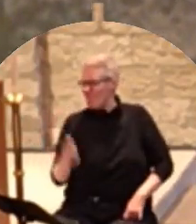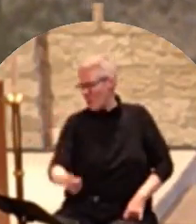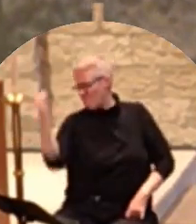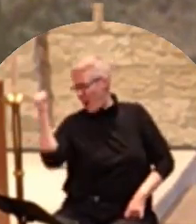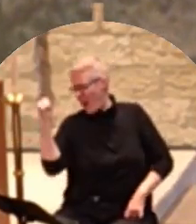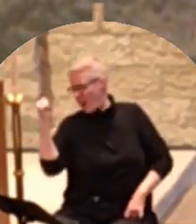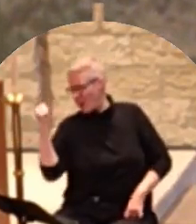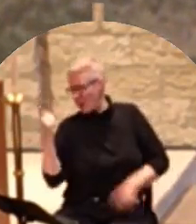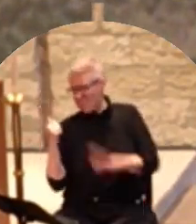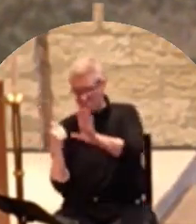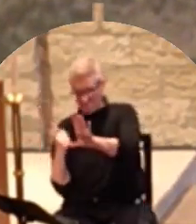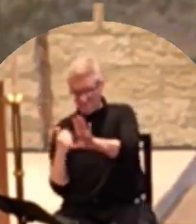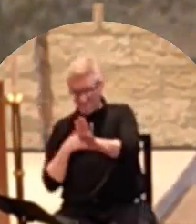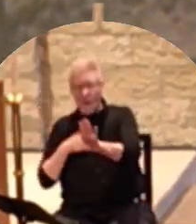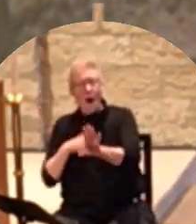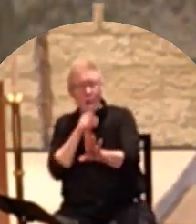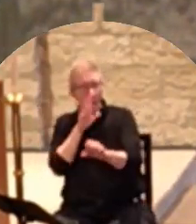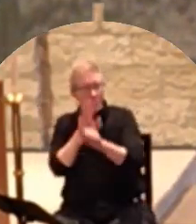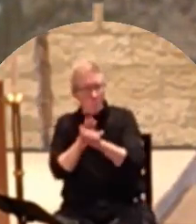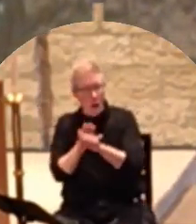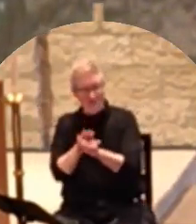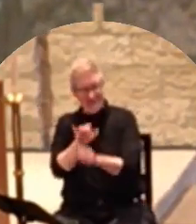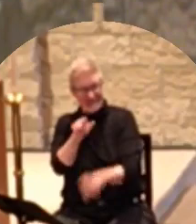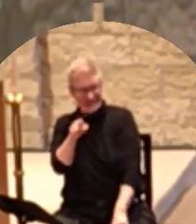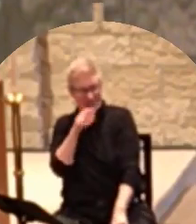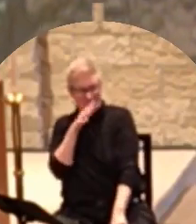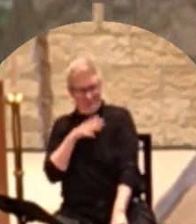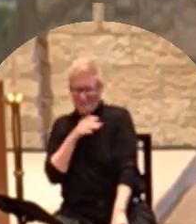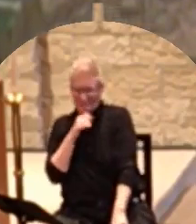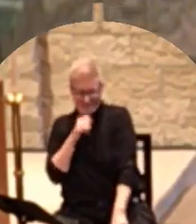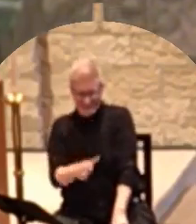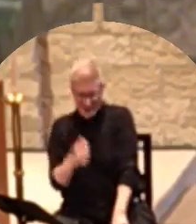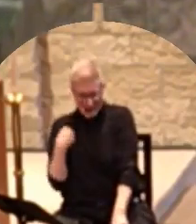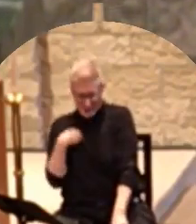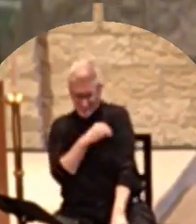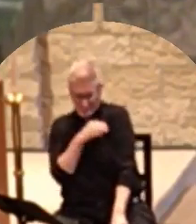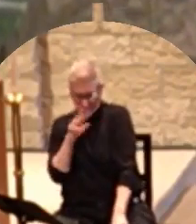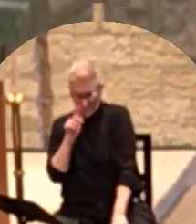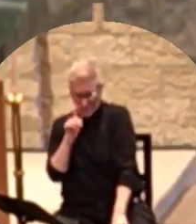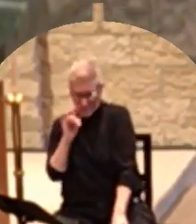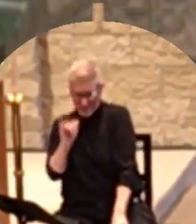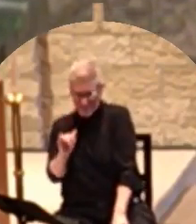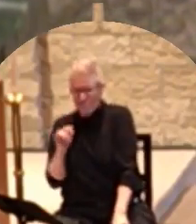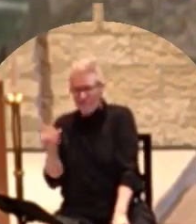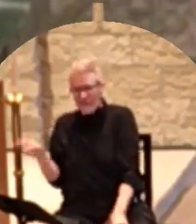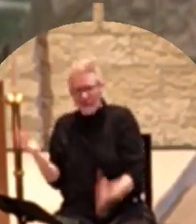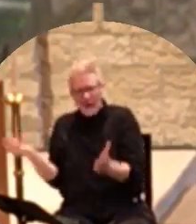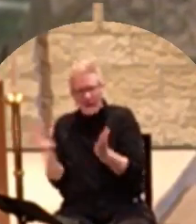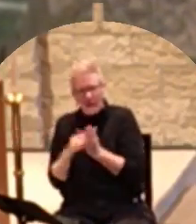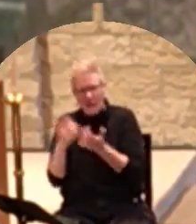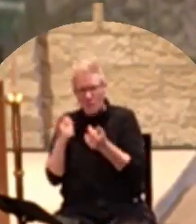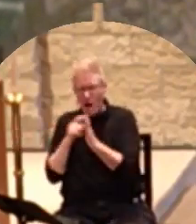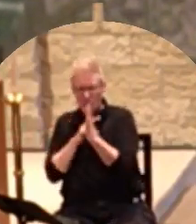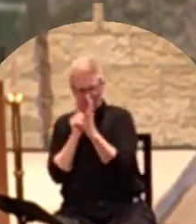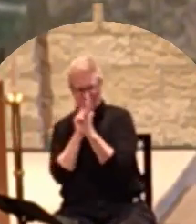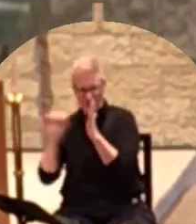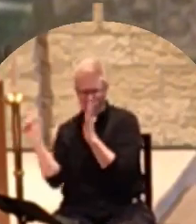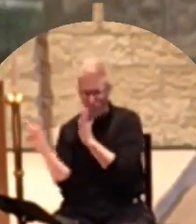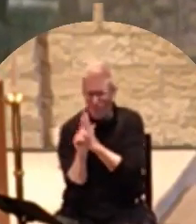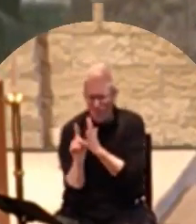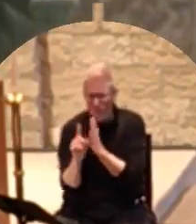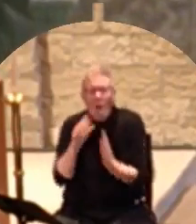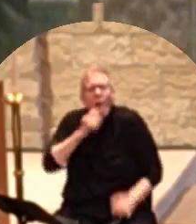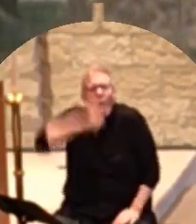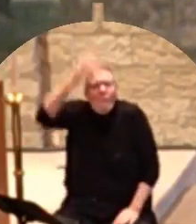was not a Unity member of this church, okay? He returned and tried to cut again, and an old man punched him in the